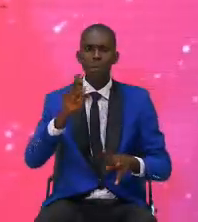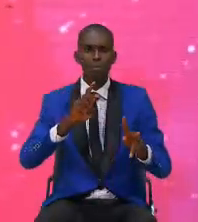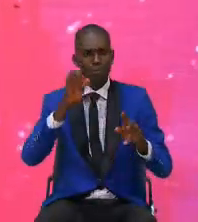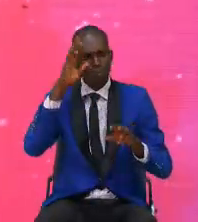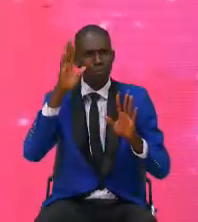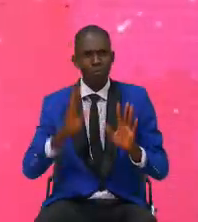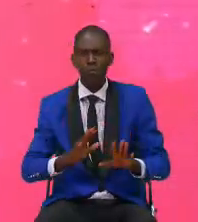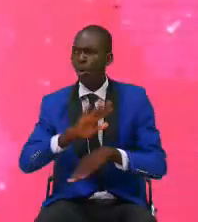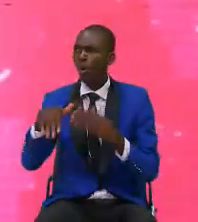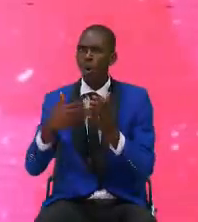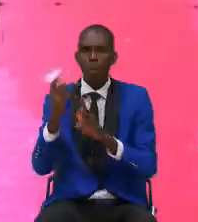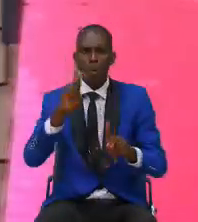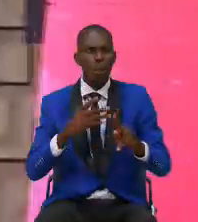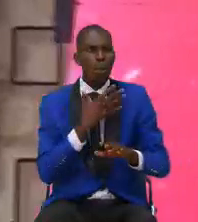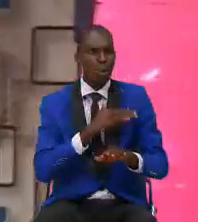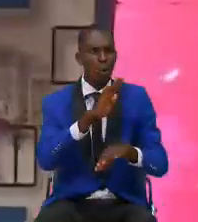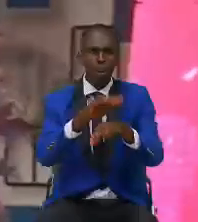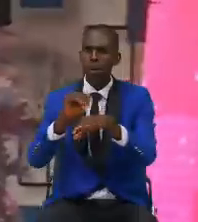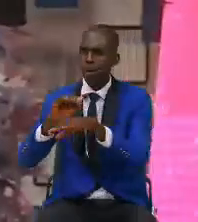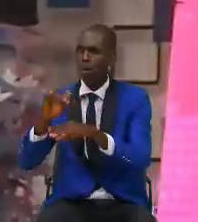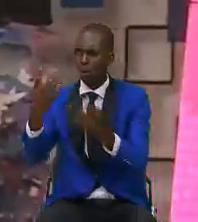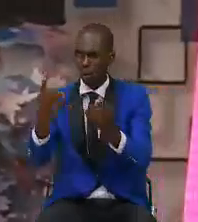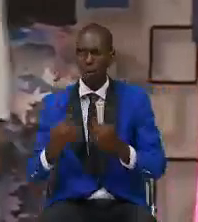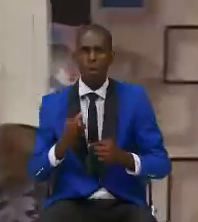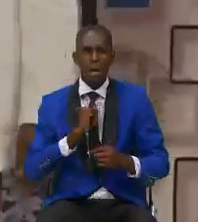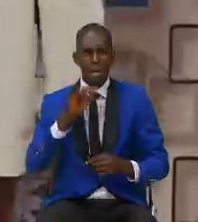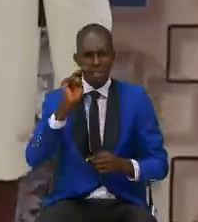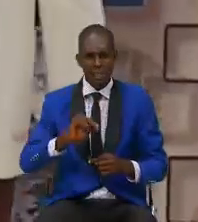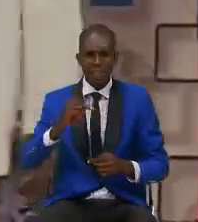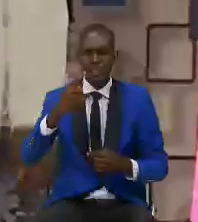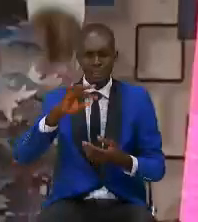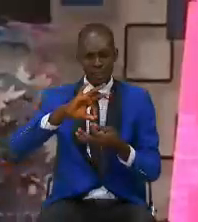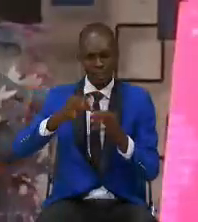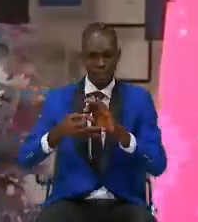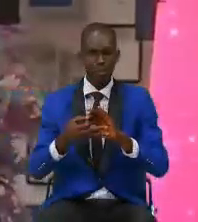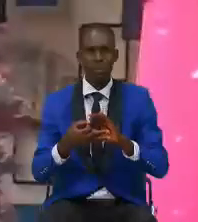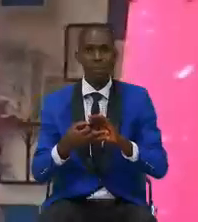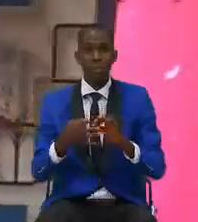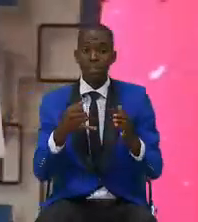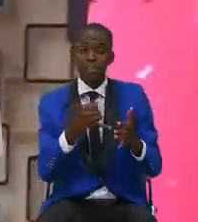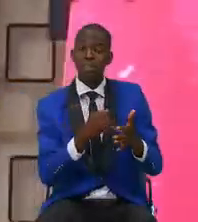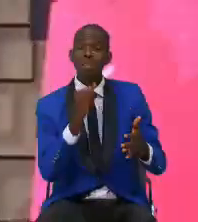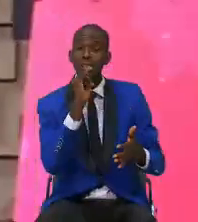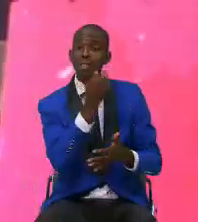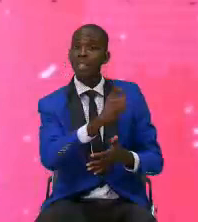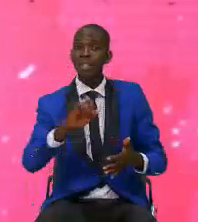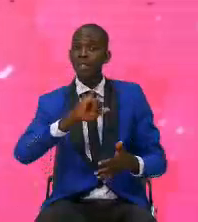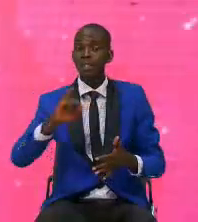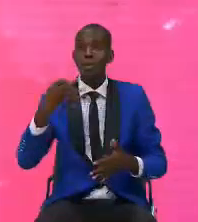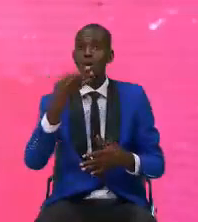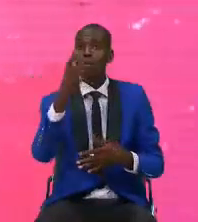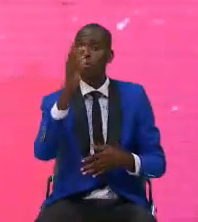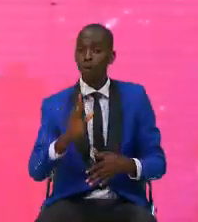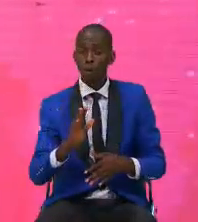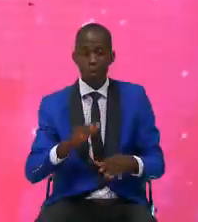he said, please come and interpret is the writing of God. Those astrologers were not children of